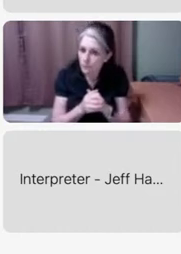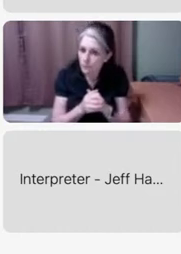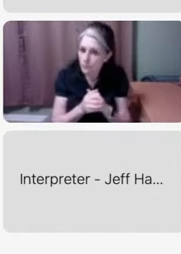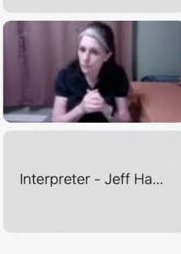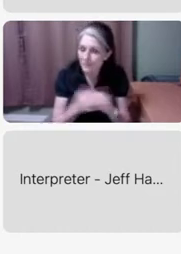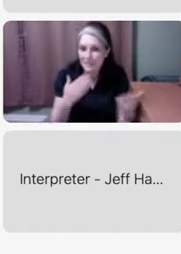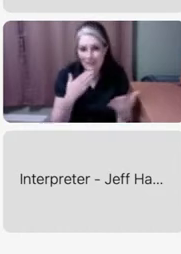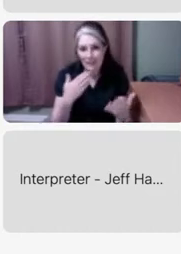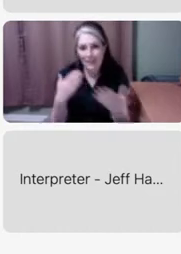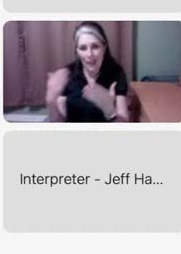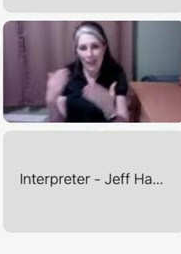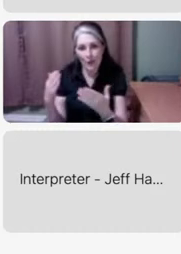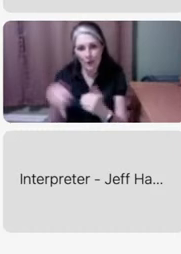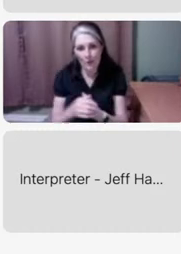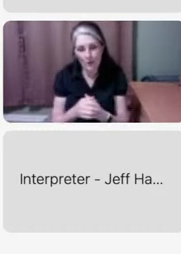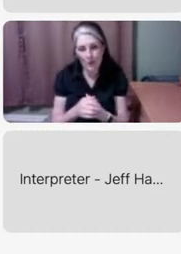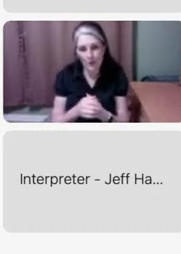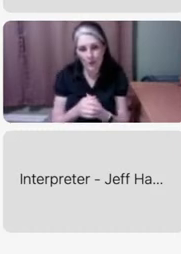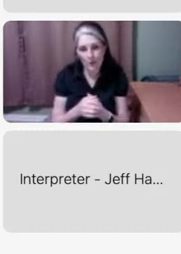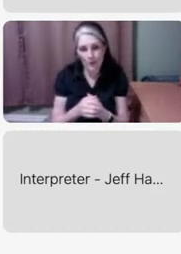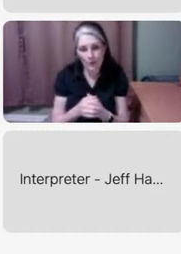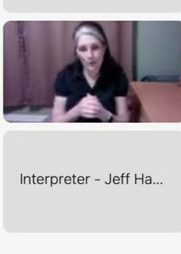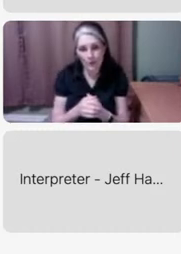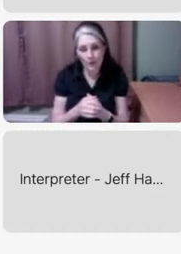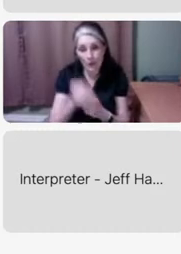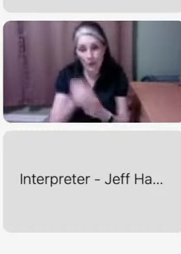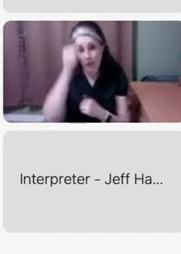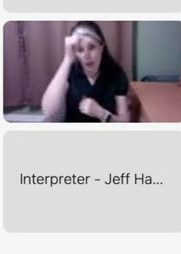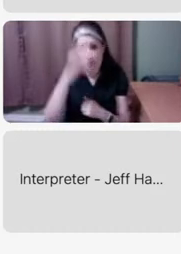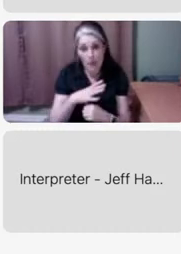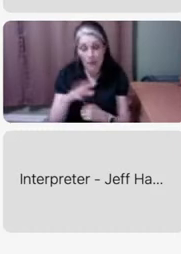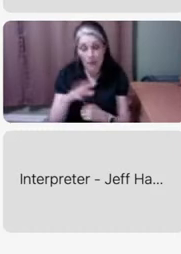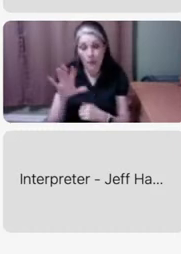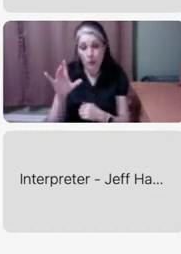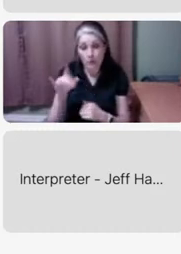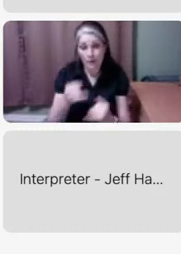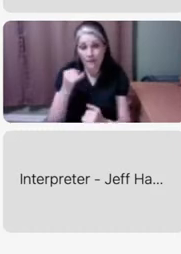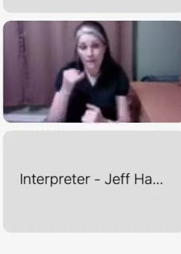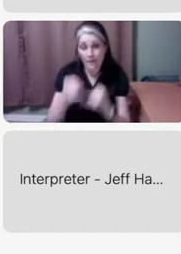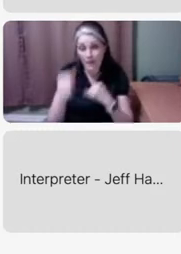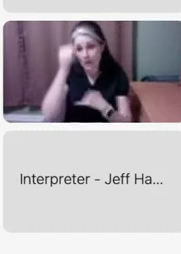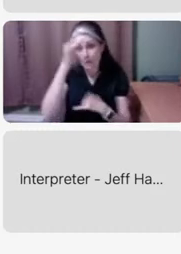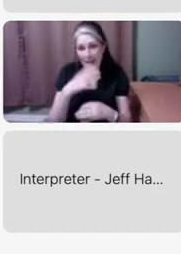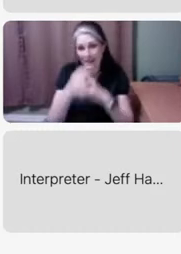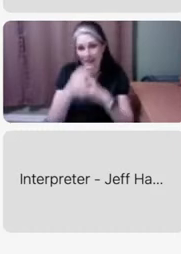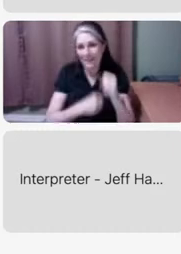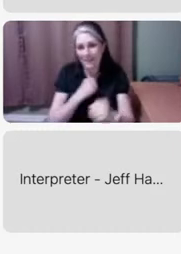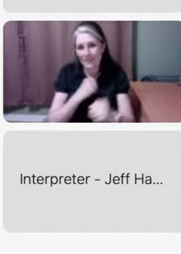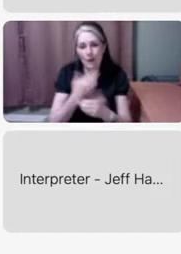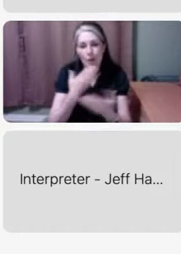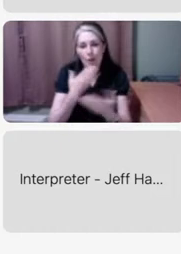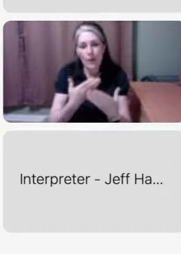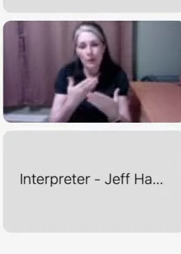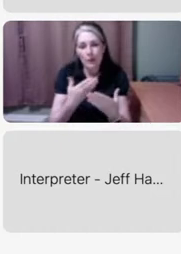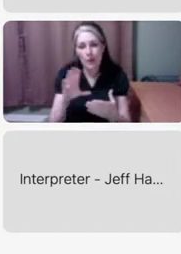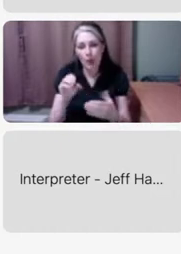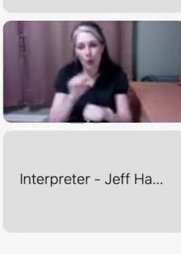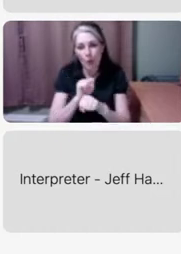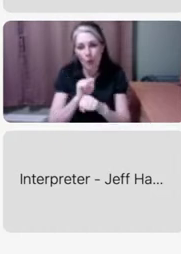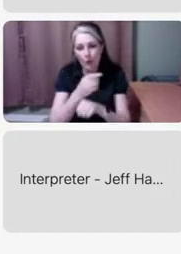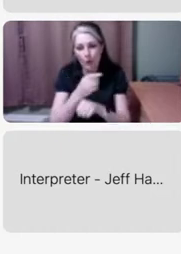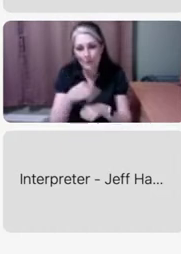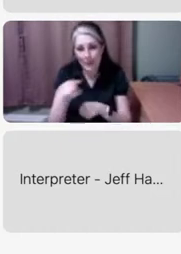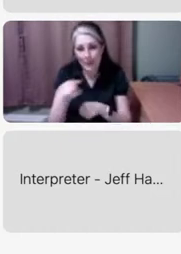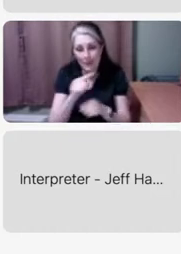uh as amanda one of the 25 finalists for men of the year i want to say thank you to all my colleagues that were there this evening all the comments that are on